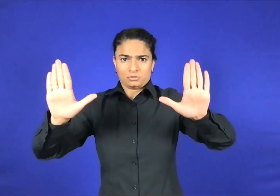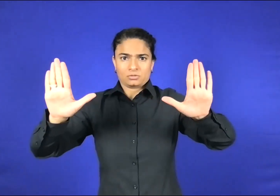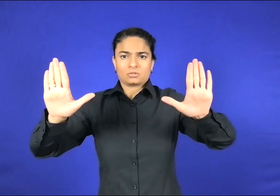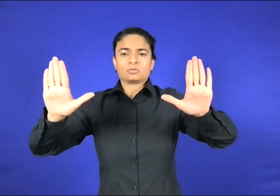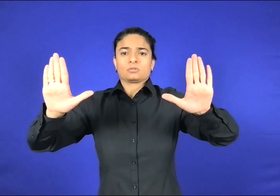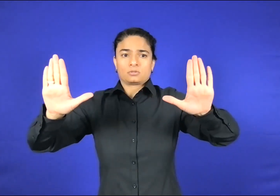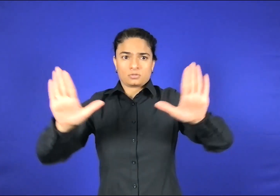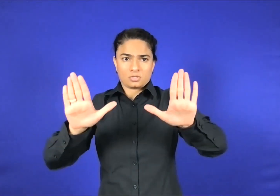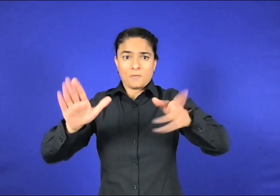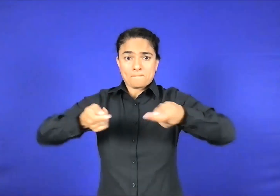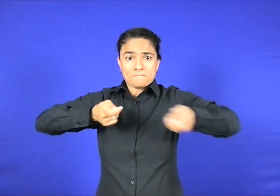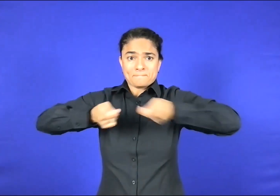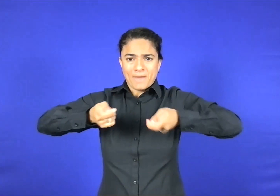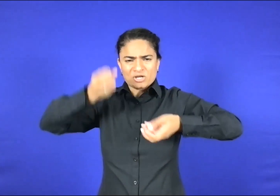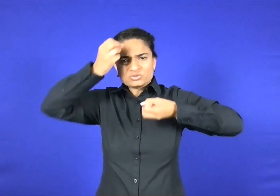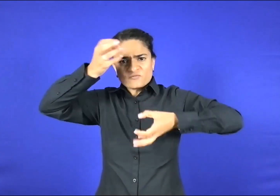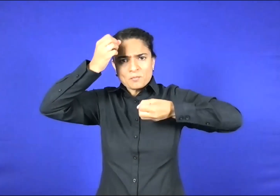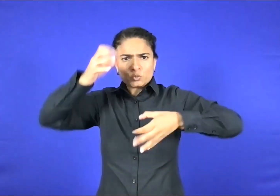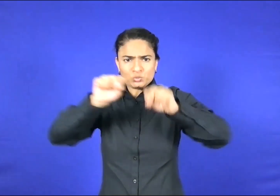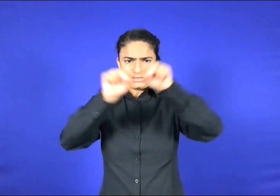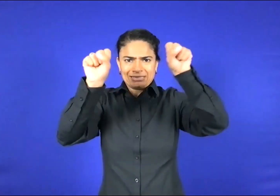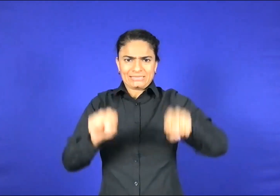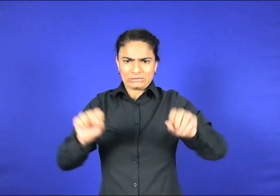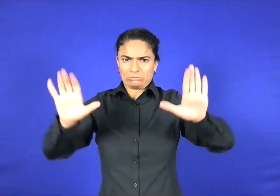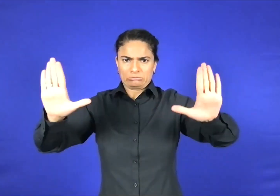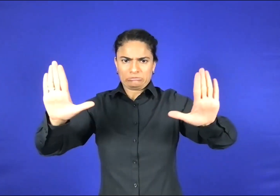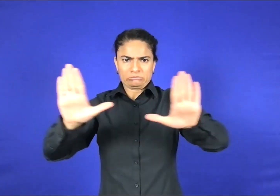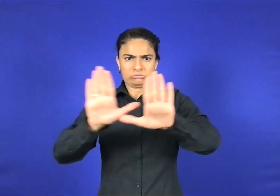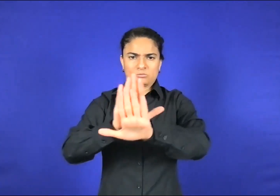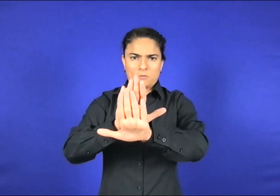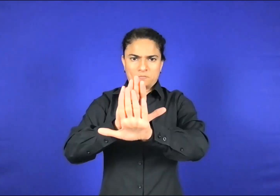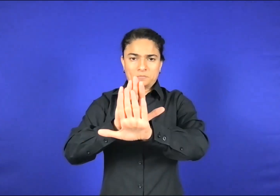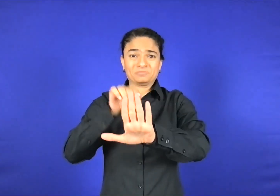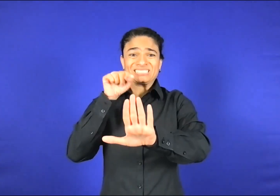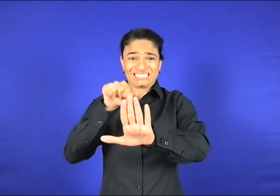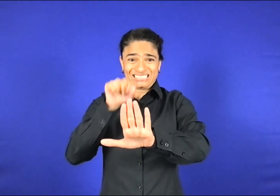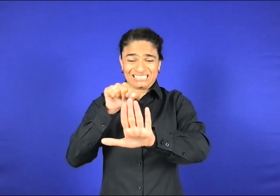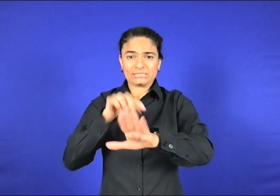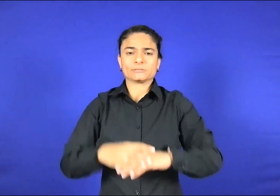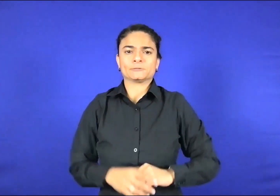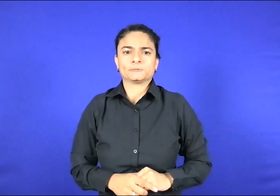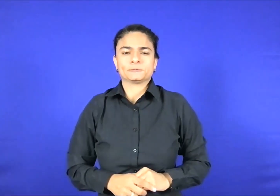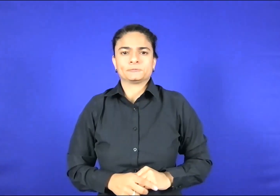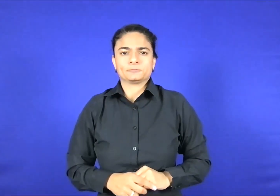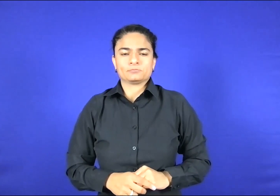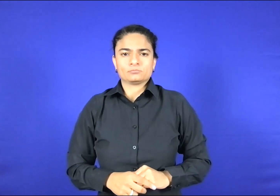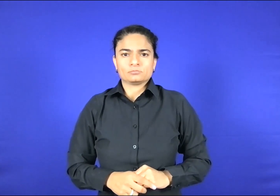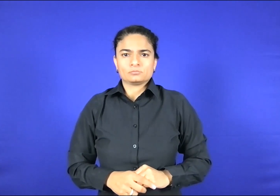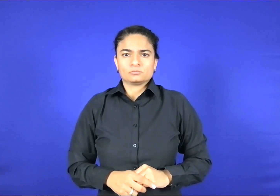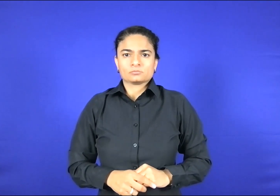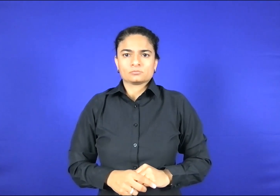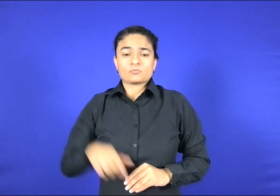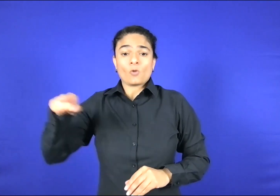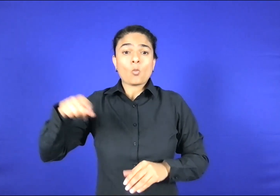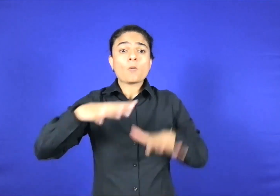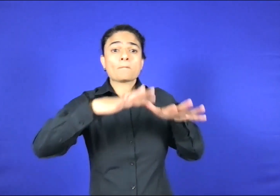example, Minister of Health, can access information related with the assistive device, so that